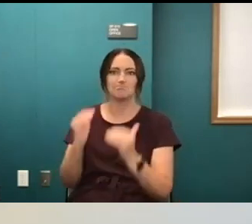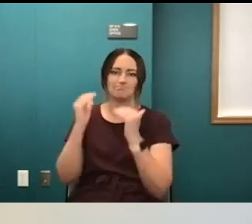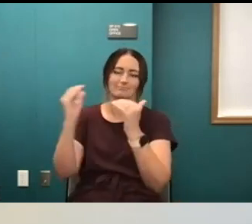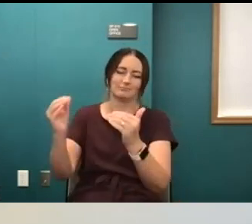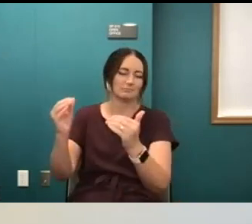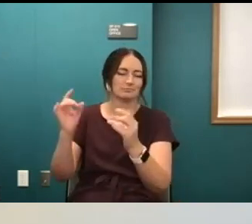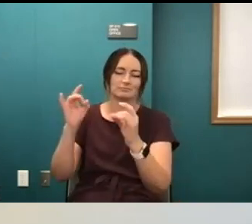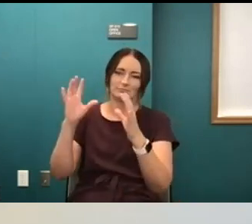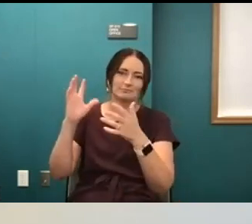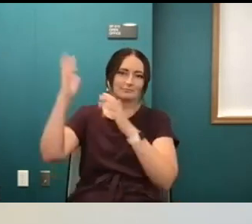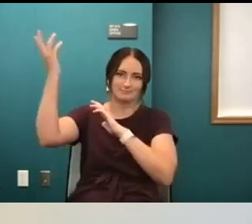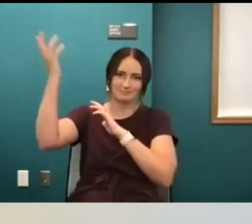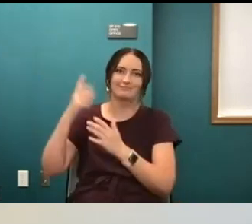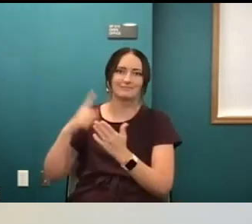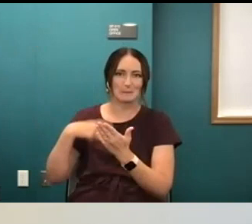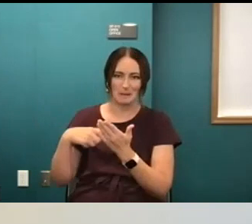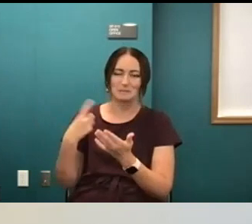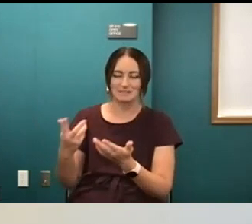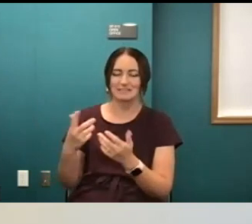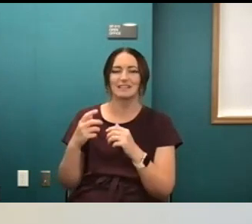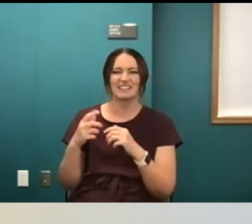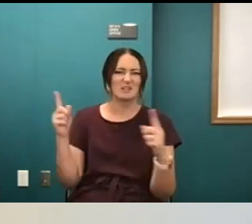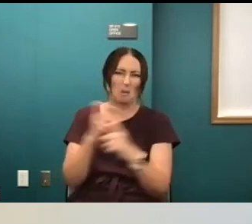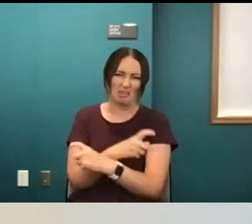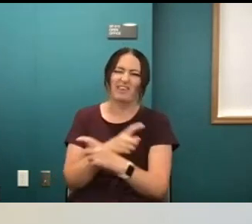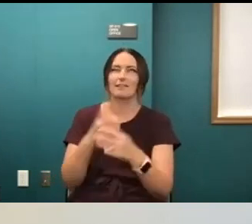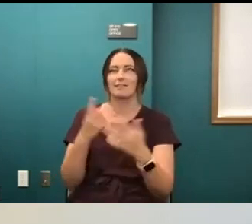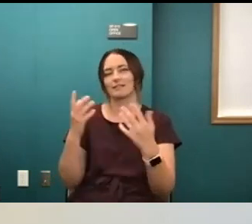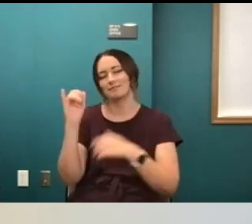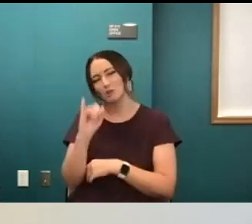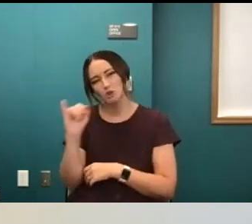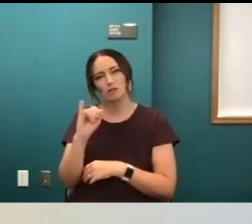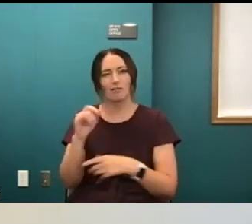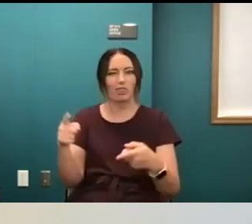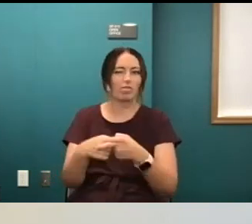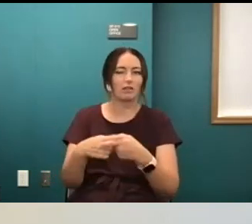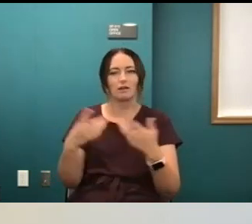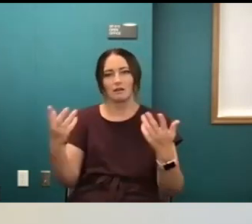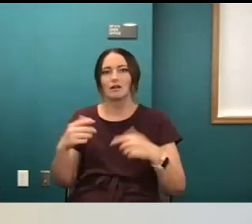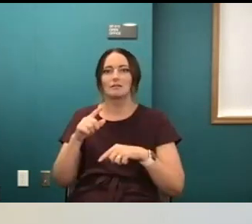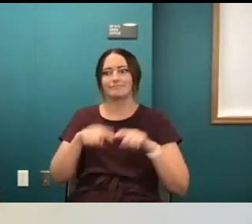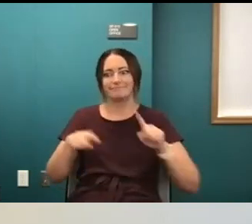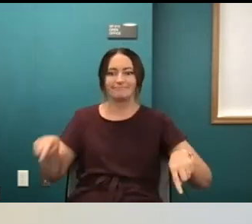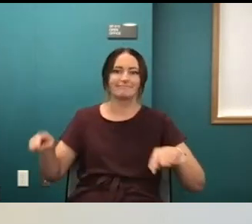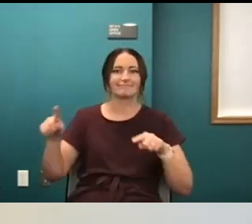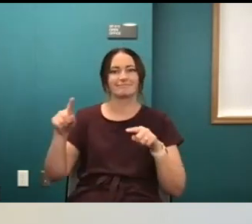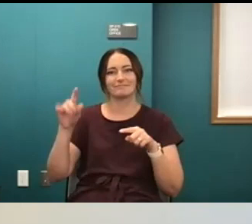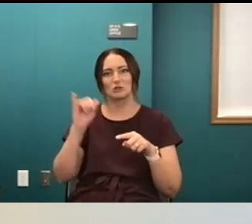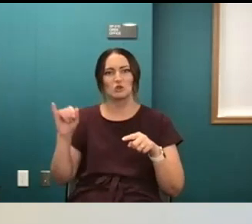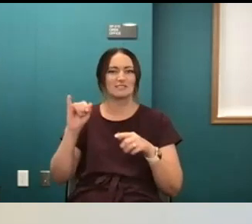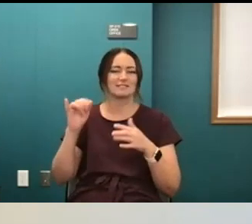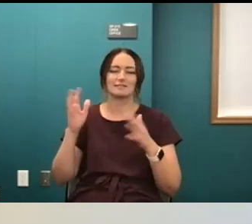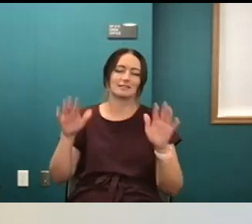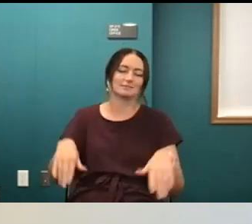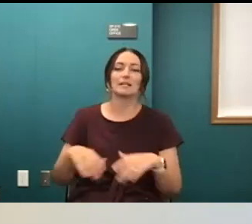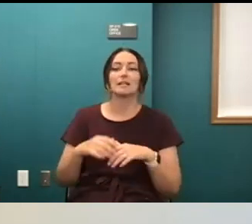nightmare, given some of the complications from insurances and there being so much variability across insurance companies. So we are